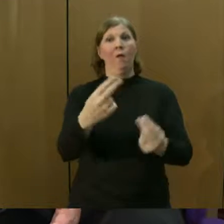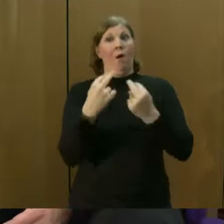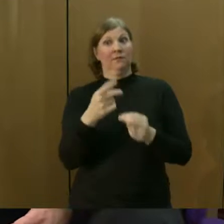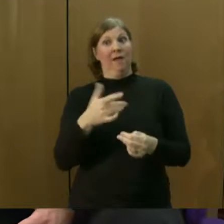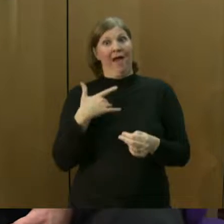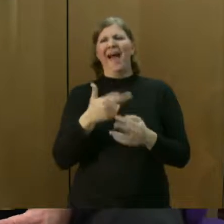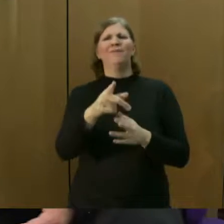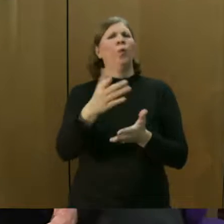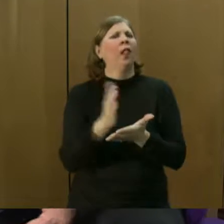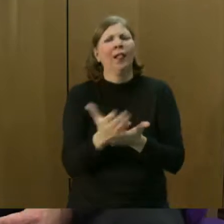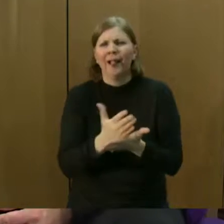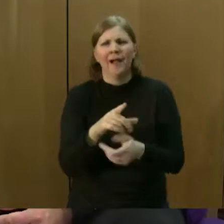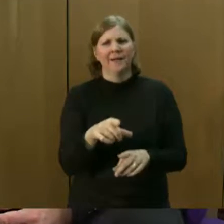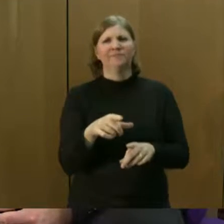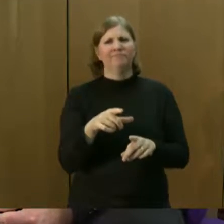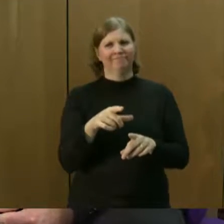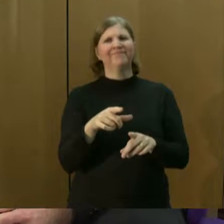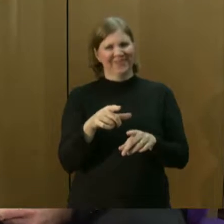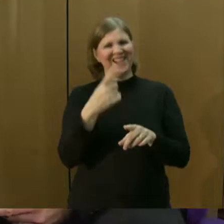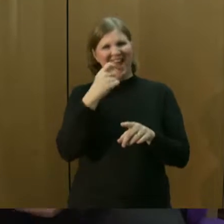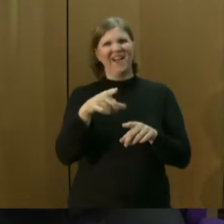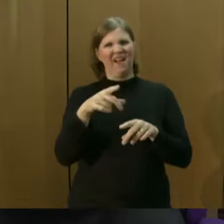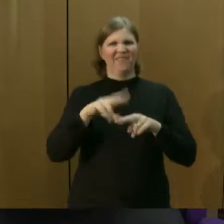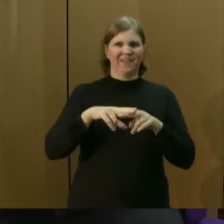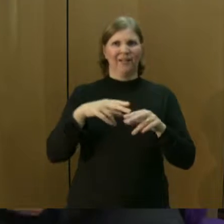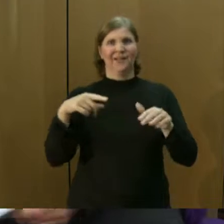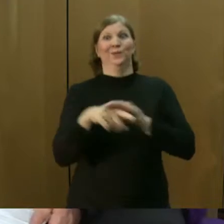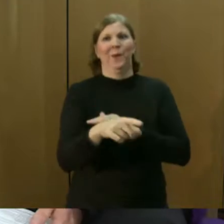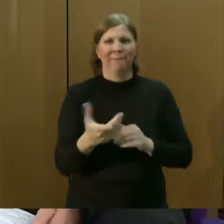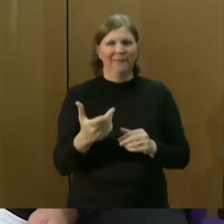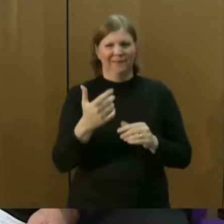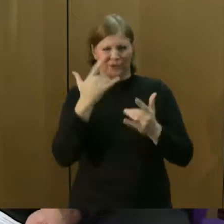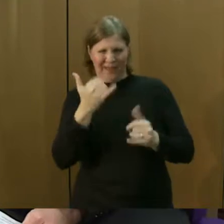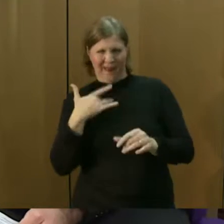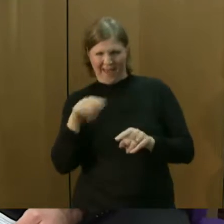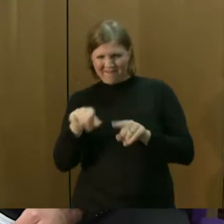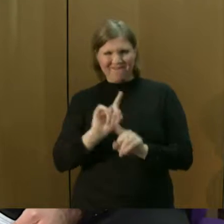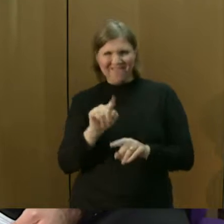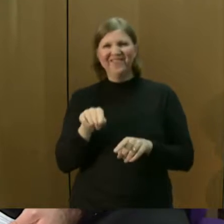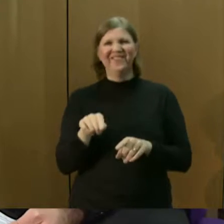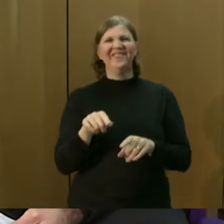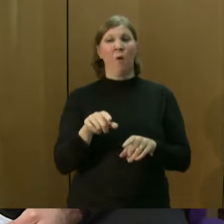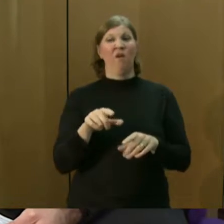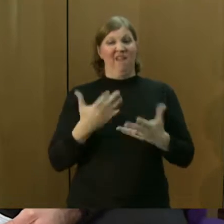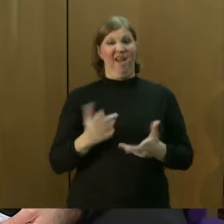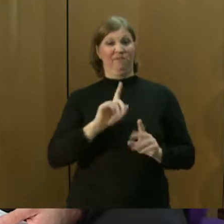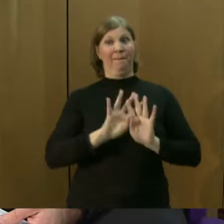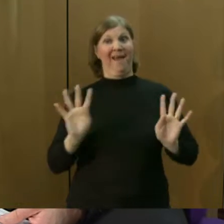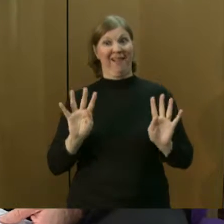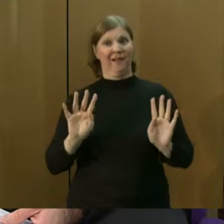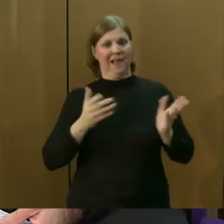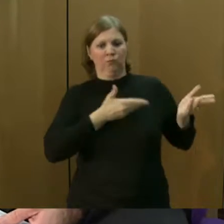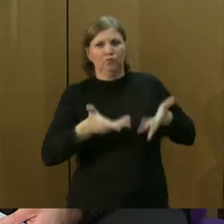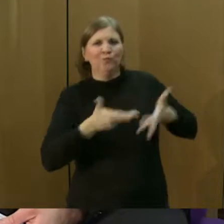the clip. If it doesn't fast forward, you can still submit. Okay, so I'm going to ask the panel here to introduce themselves and